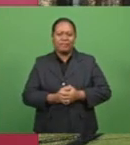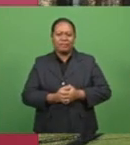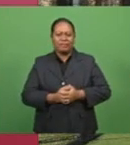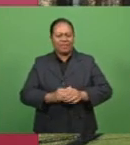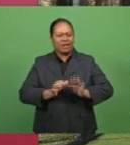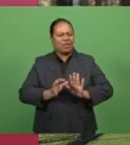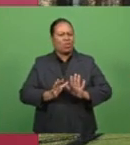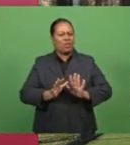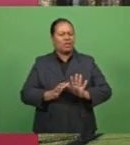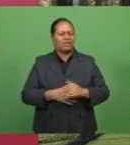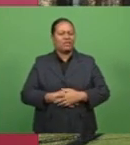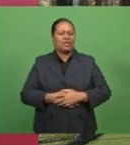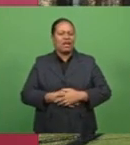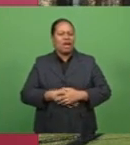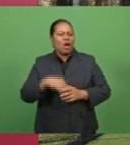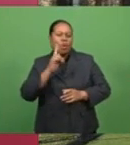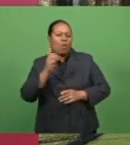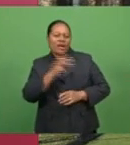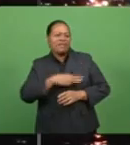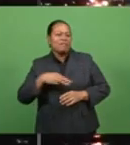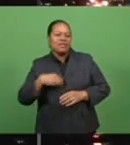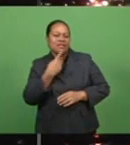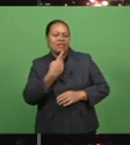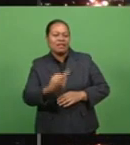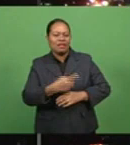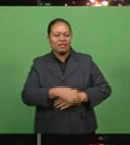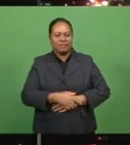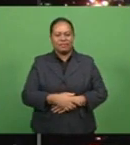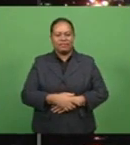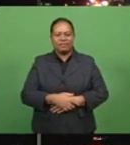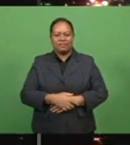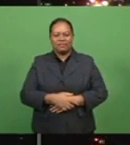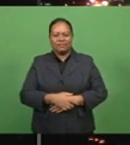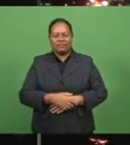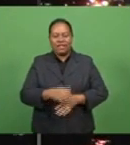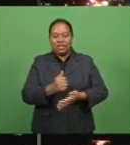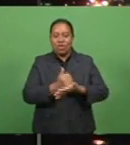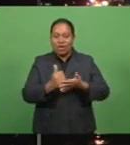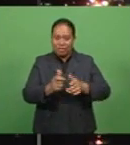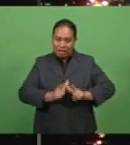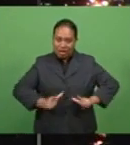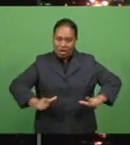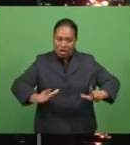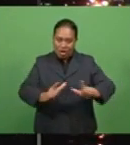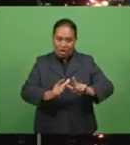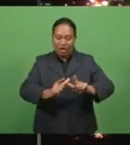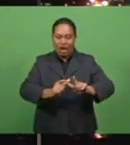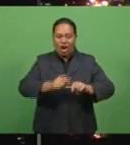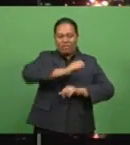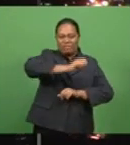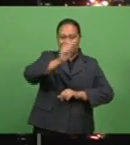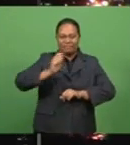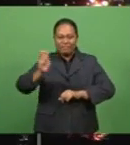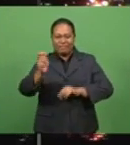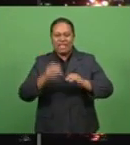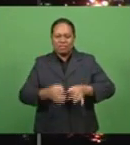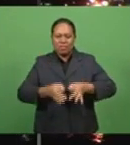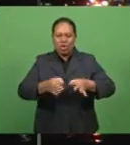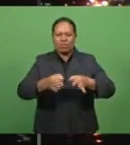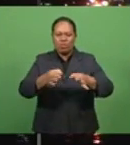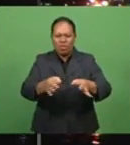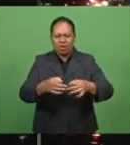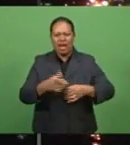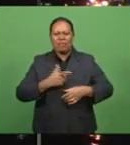I think we will have to wait to see what the ministry says. A number of local badminton tournaments have been postponed due to the